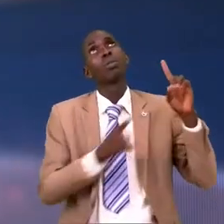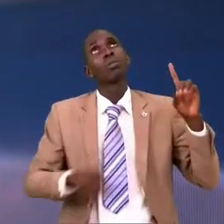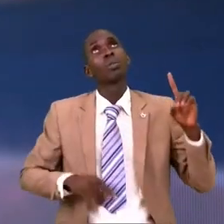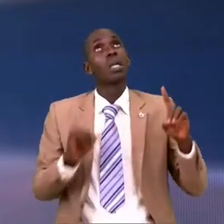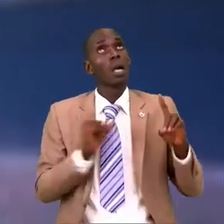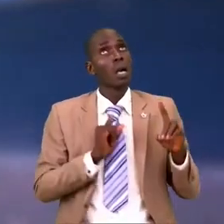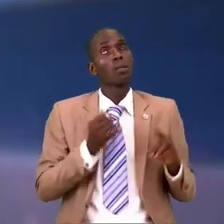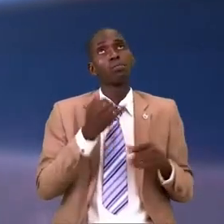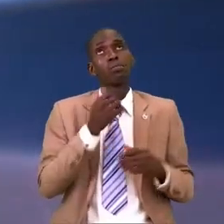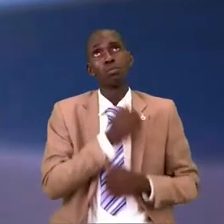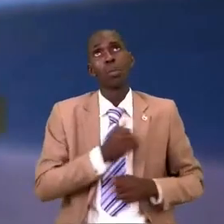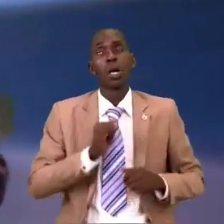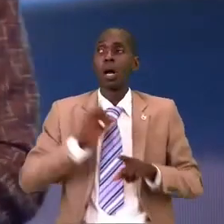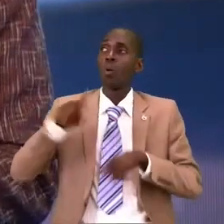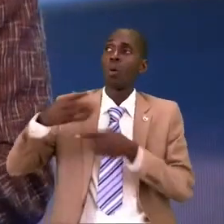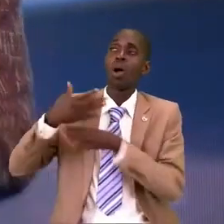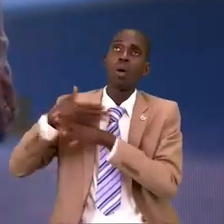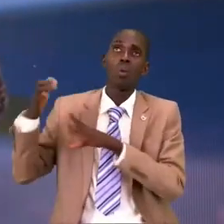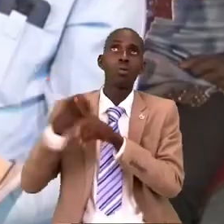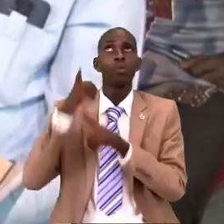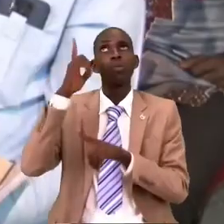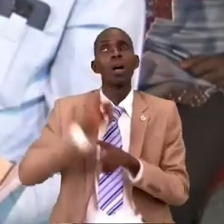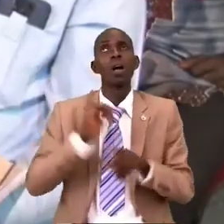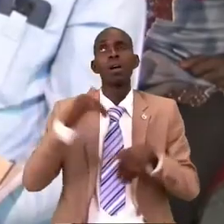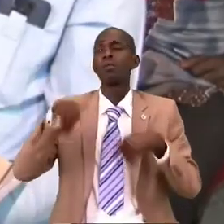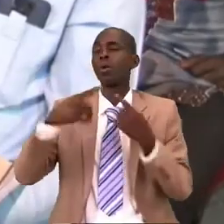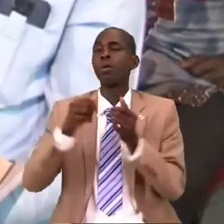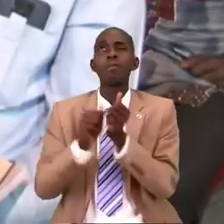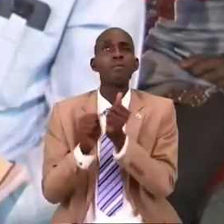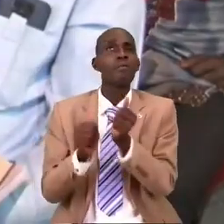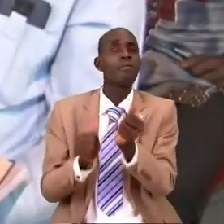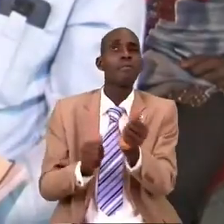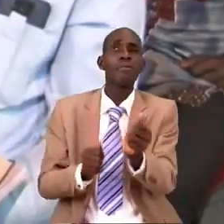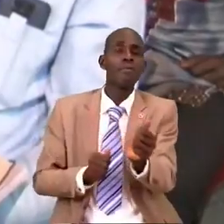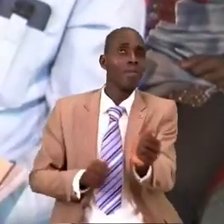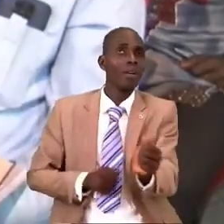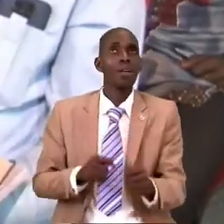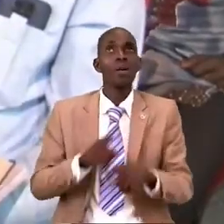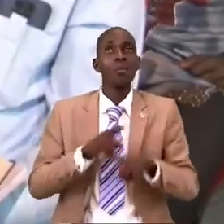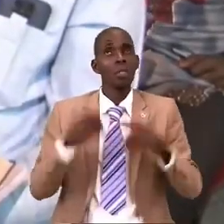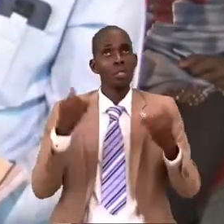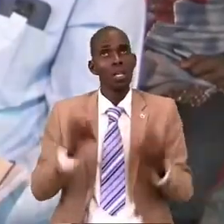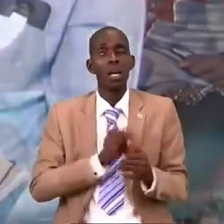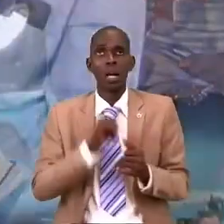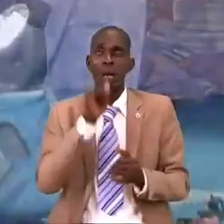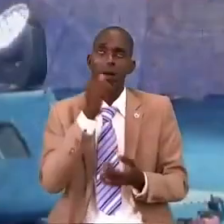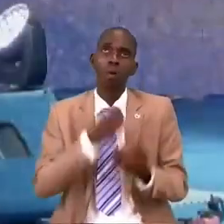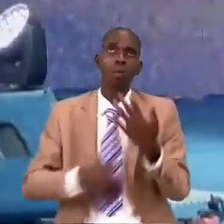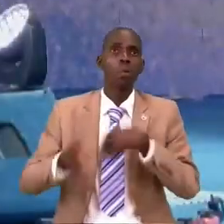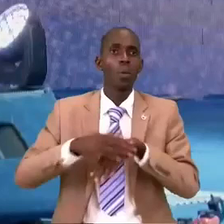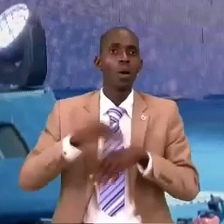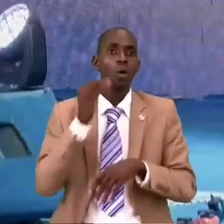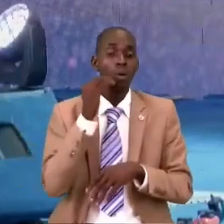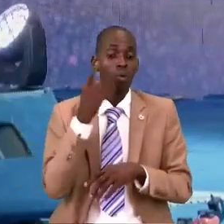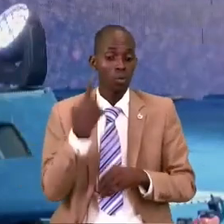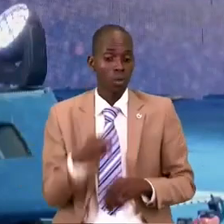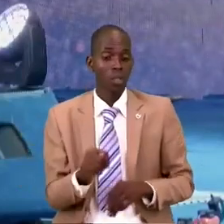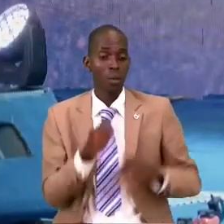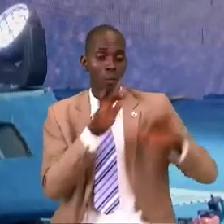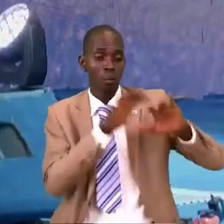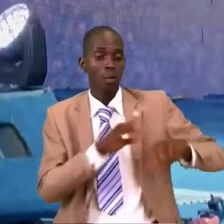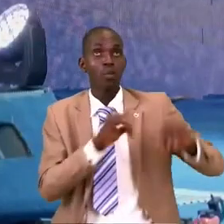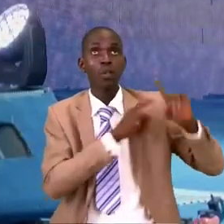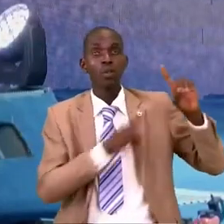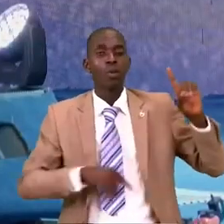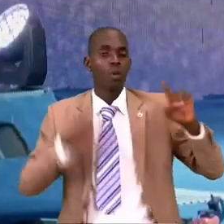Lord will meet you in Jesus' name. The Lord upholdeth all that fall